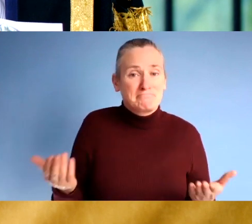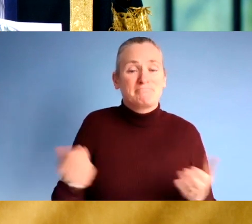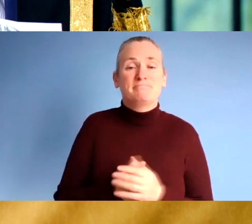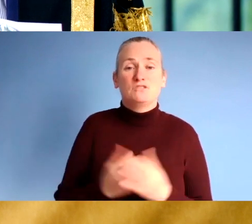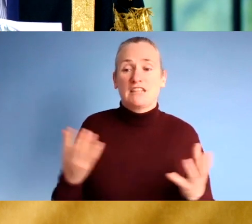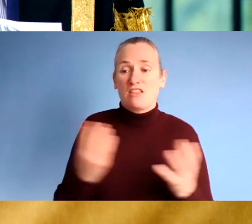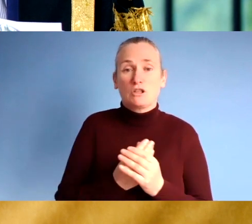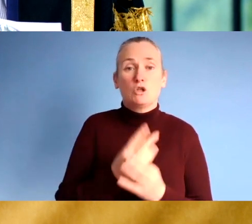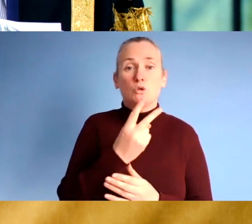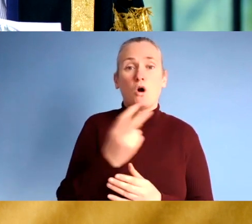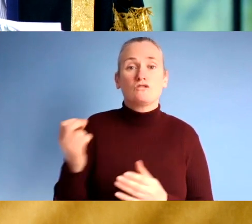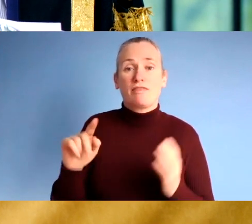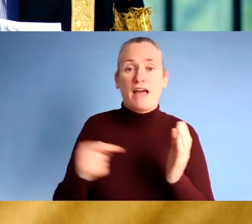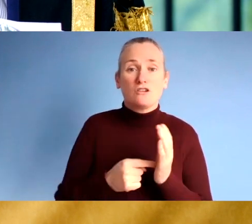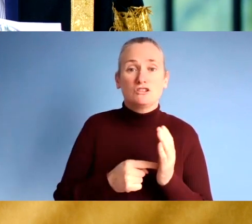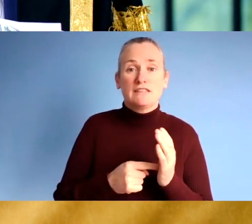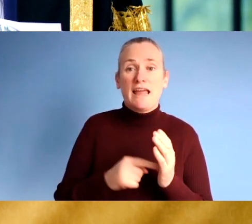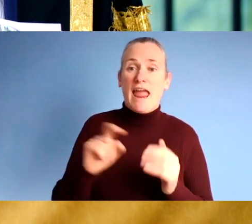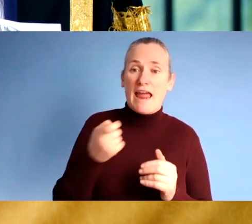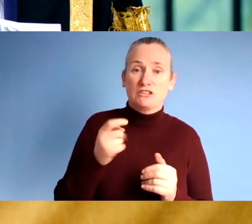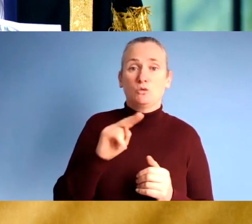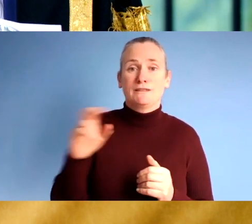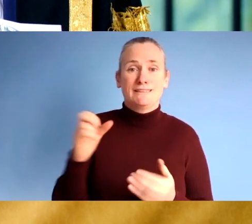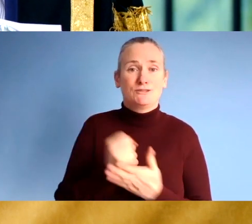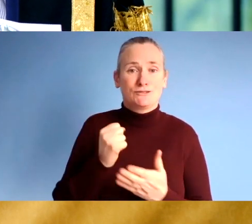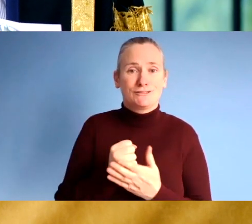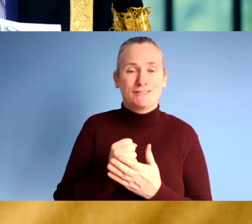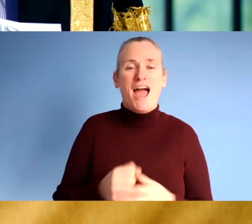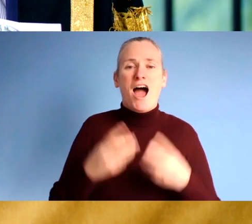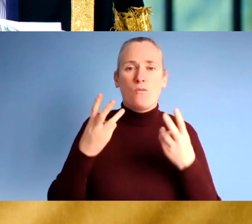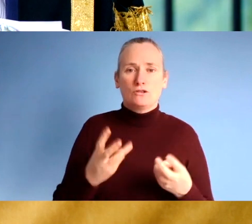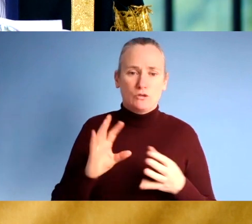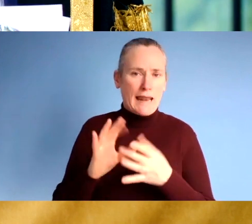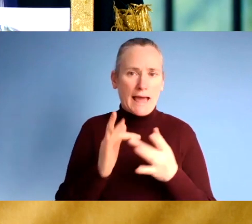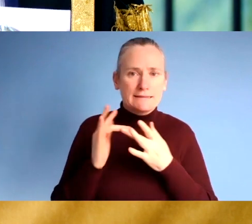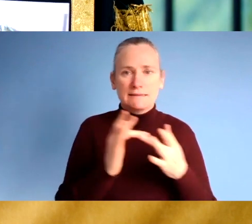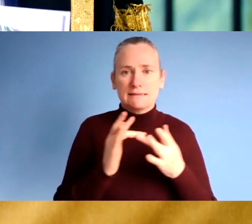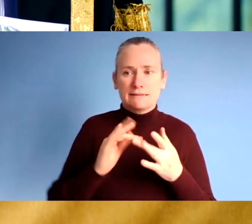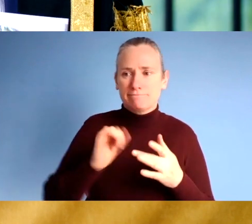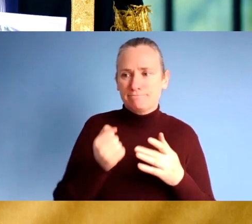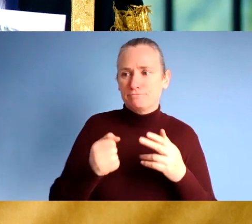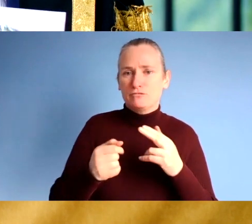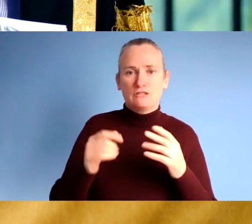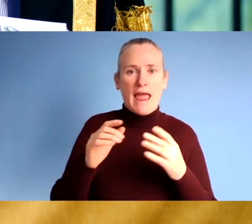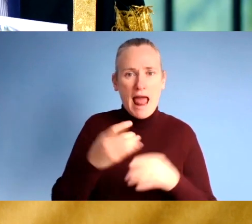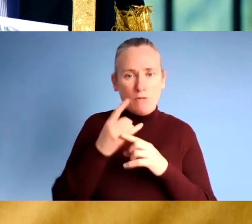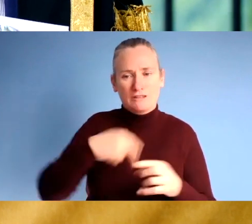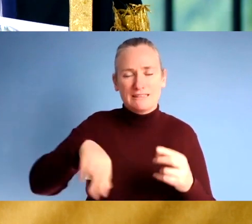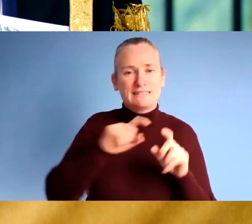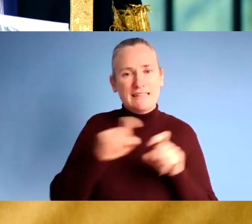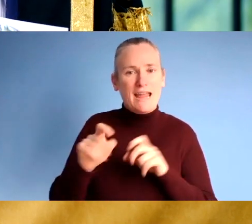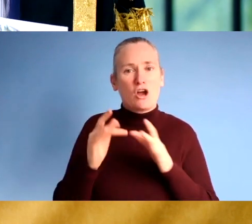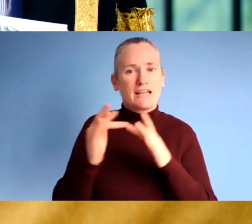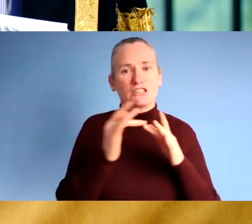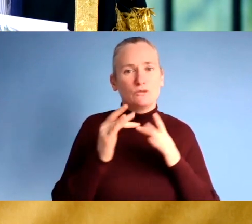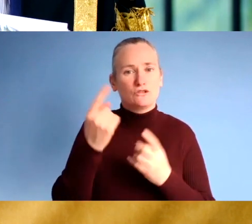with the 200,000 UCC alumnus. I want you to connect, I want you to reach back, and I want you to help us to stay connected to each other so we can